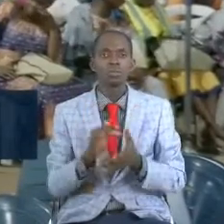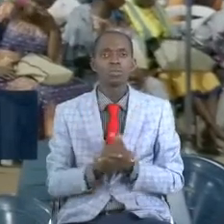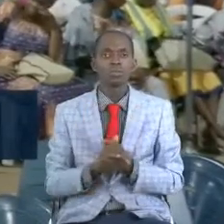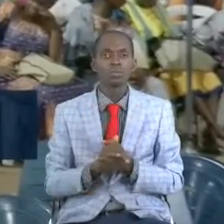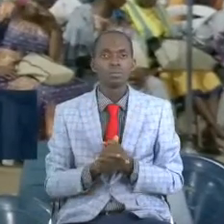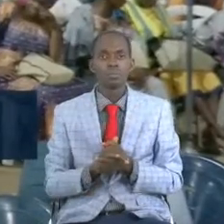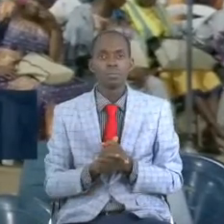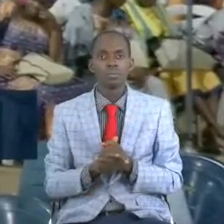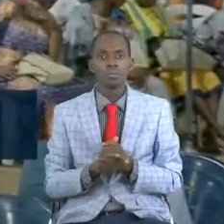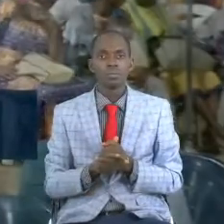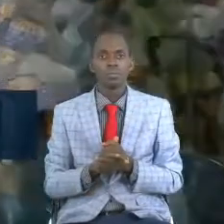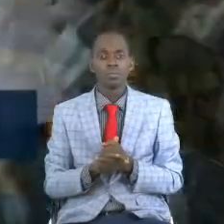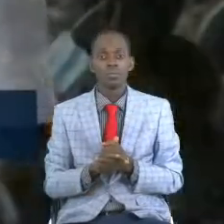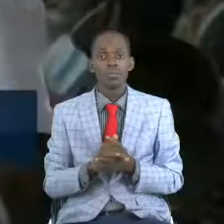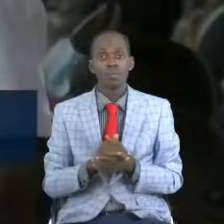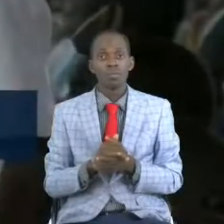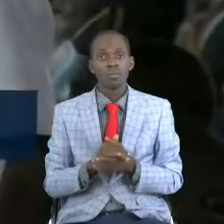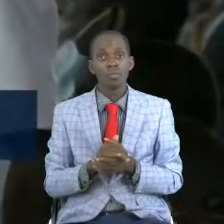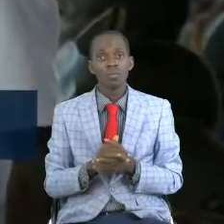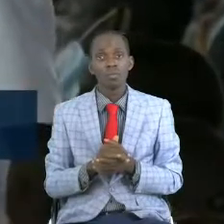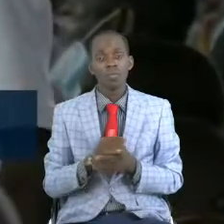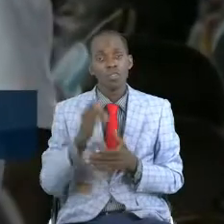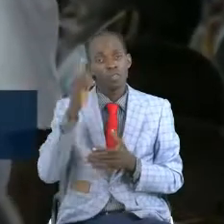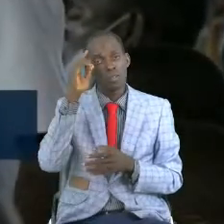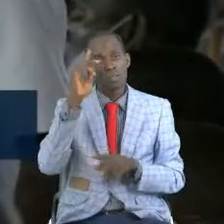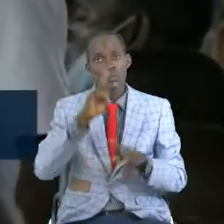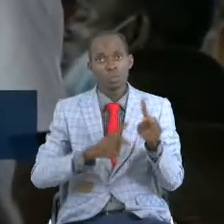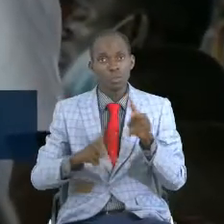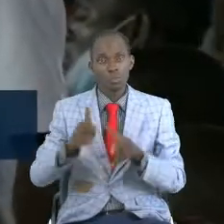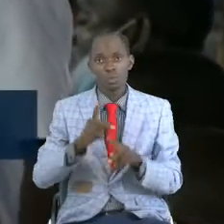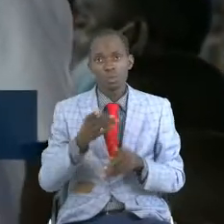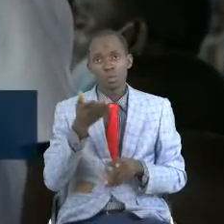For those of us here in Alpha location, don't forget,